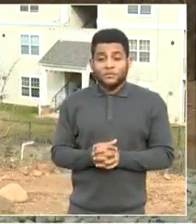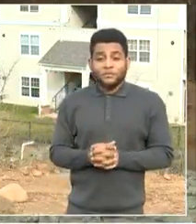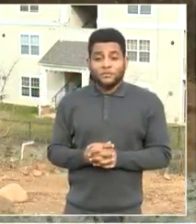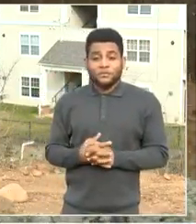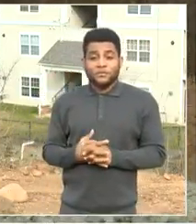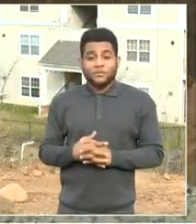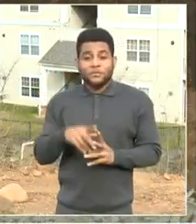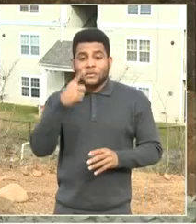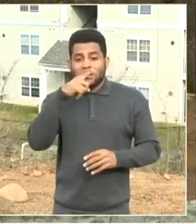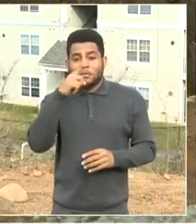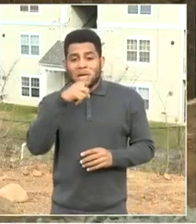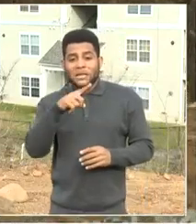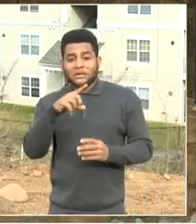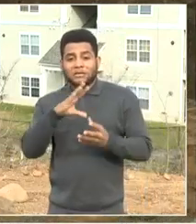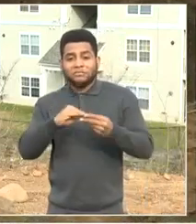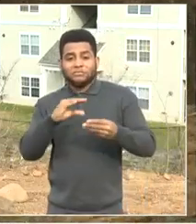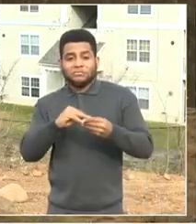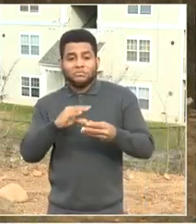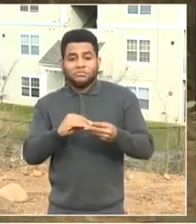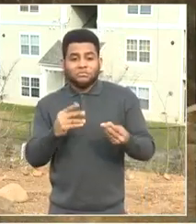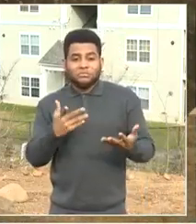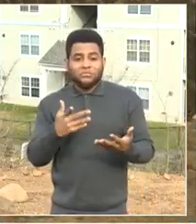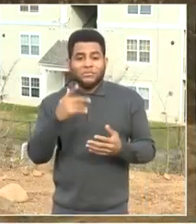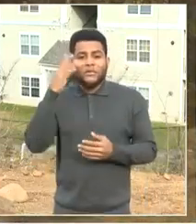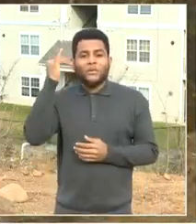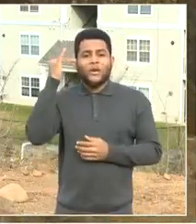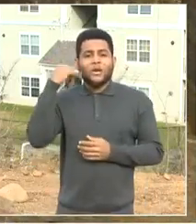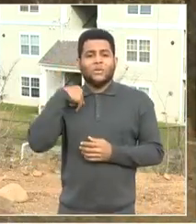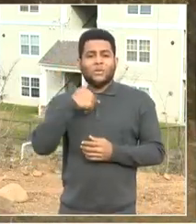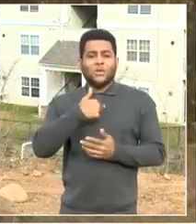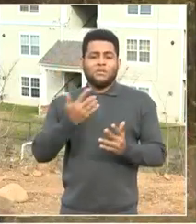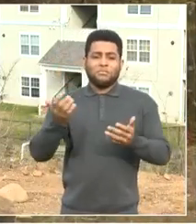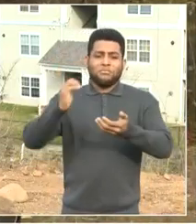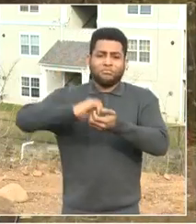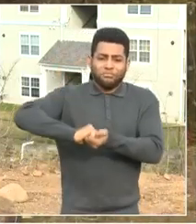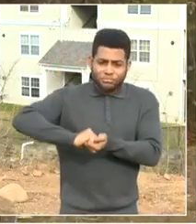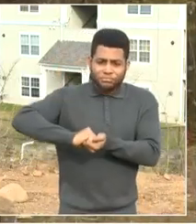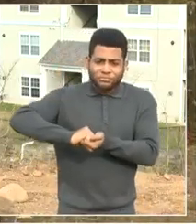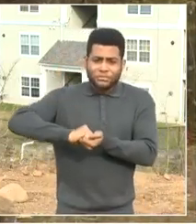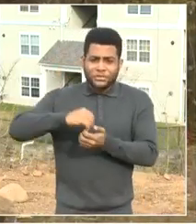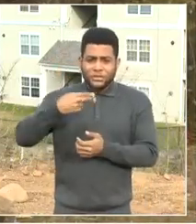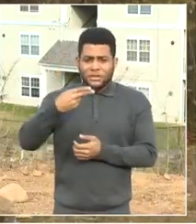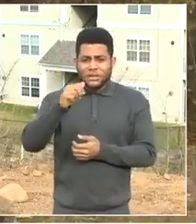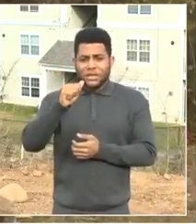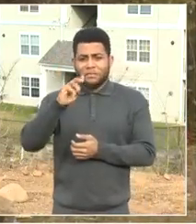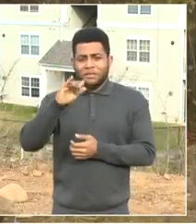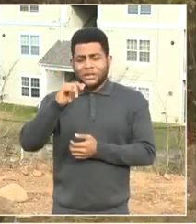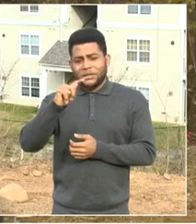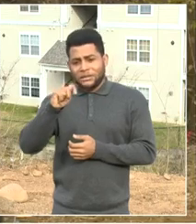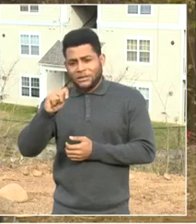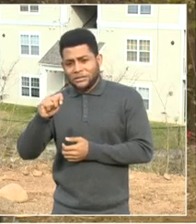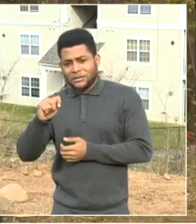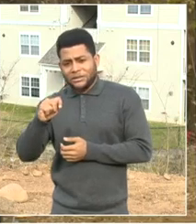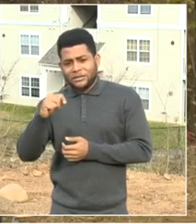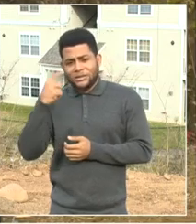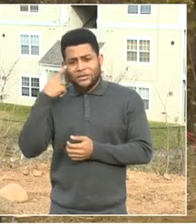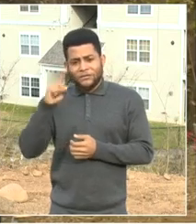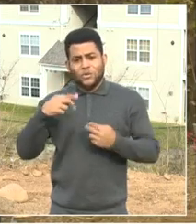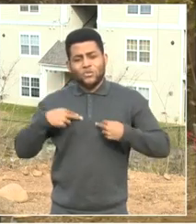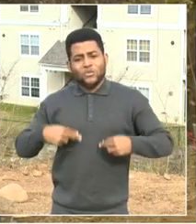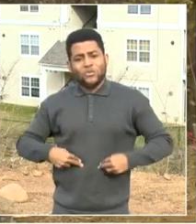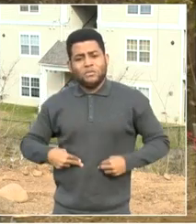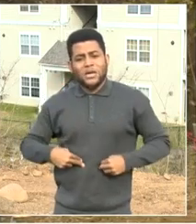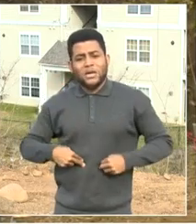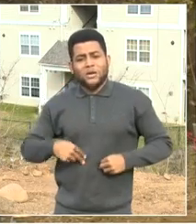why partnering with Habitat for Humanity and building these homes here is so important to your goal